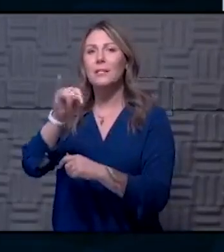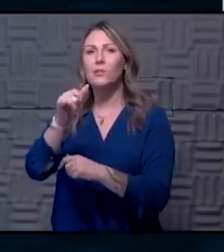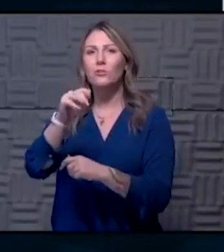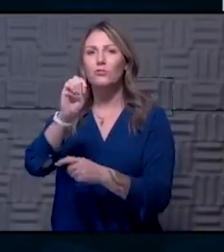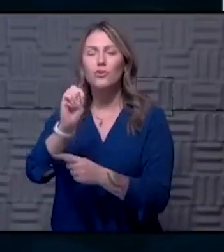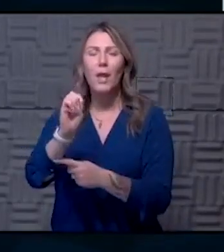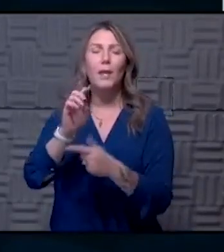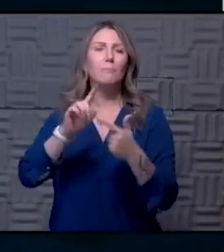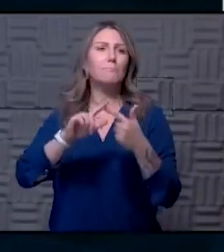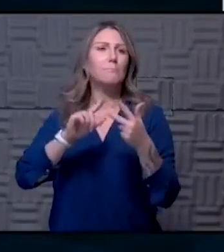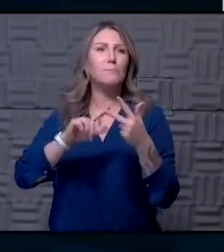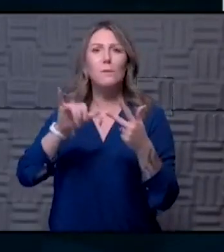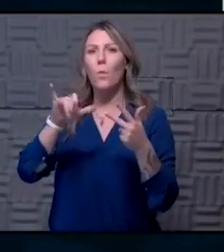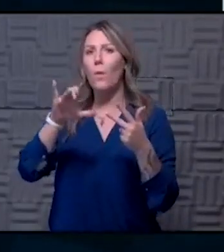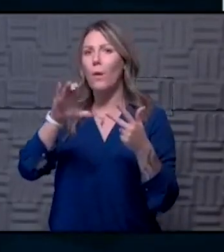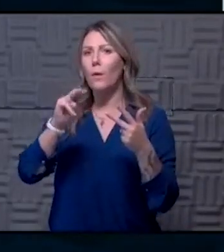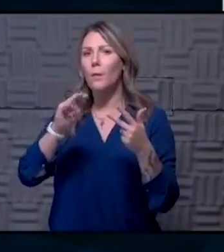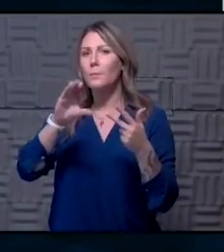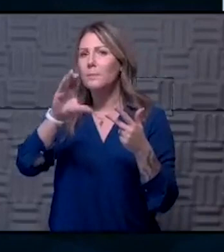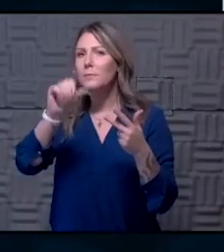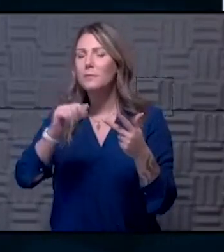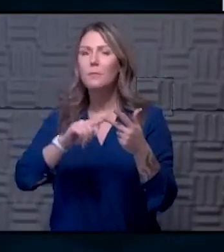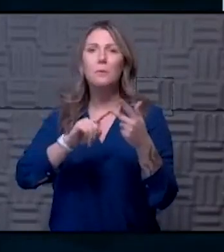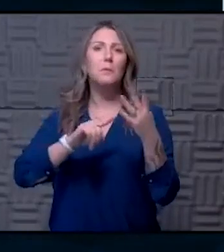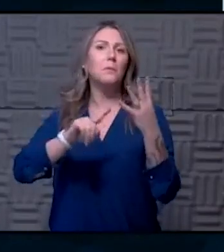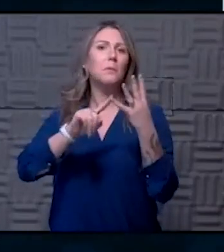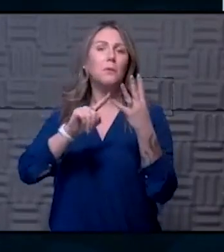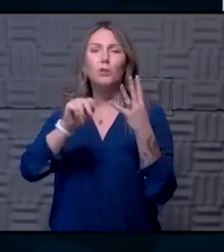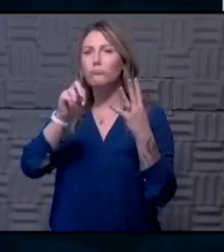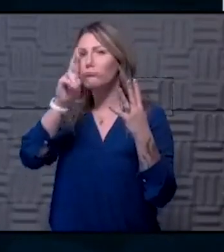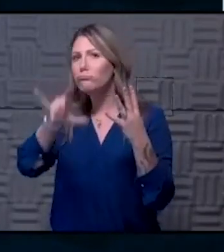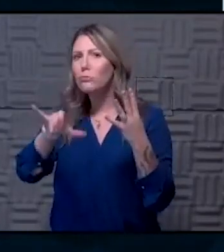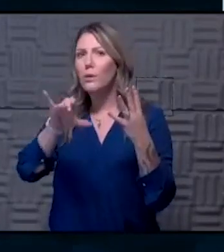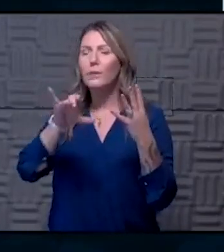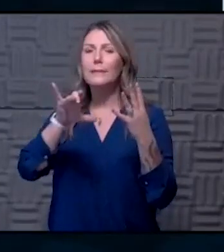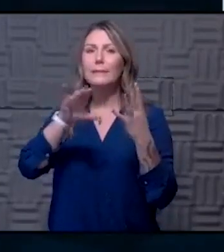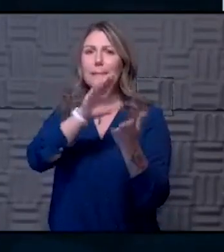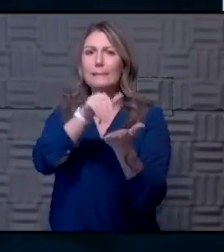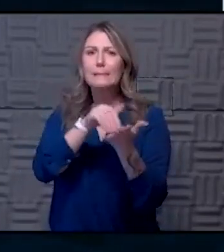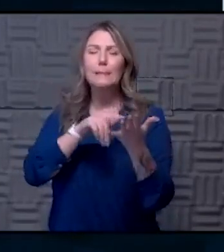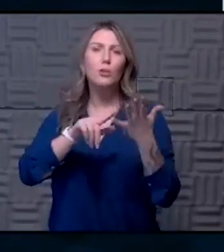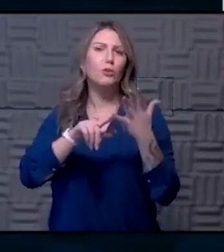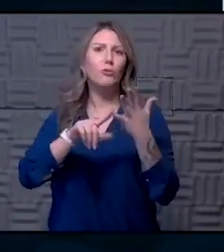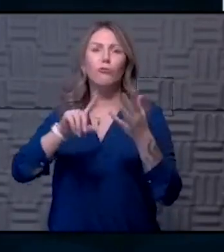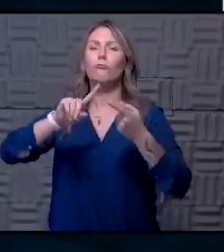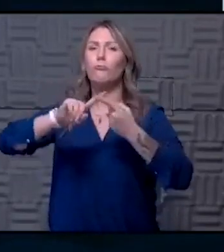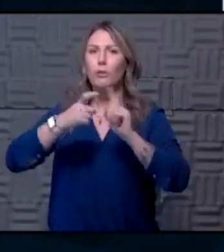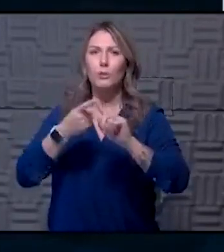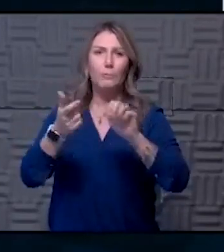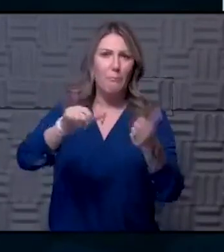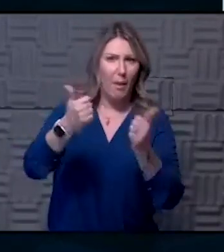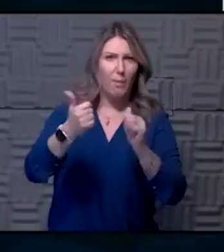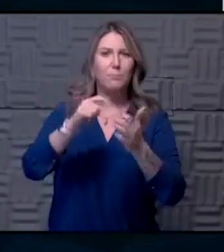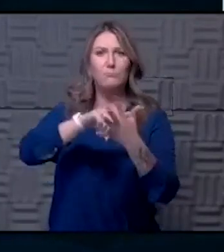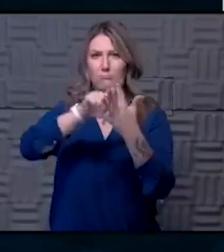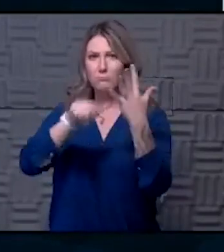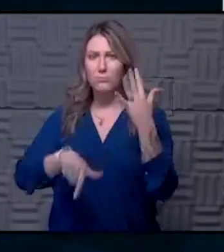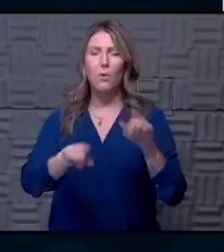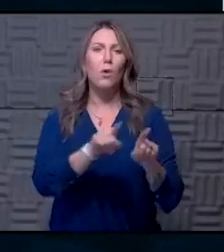YMCA, the Tony Aguirre Center, Friendship Baptist, and Della Lamb. We also have a partnership